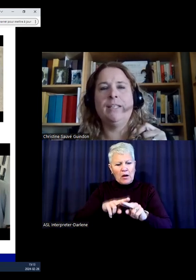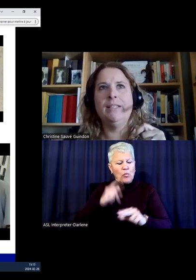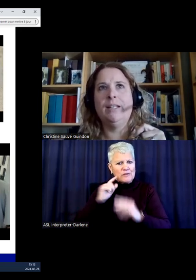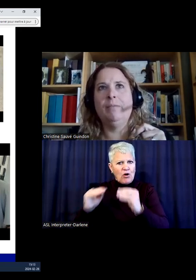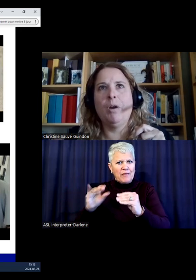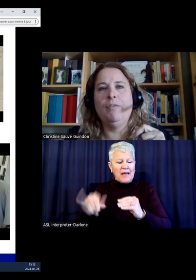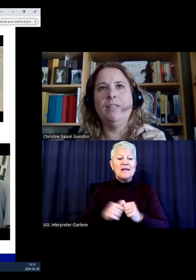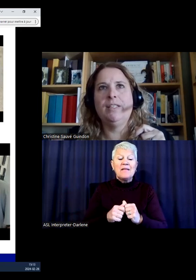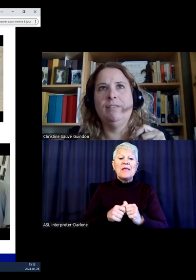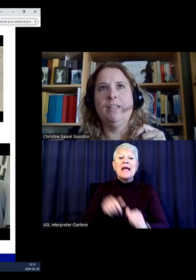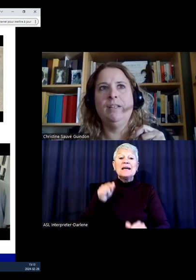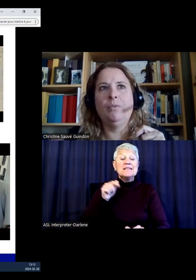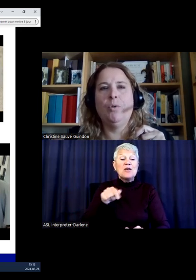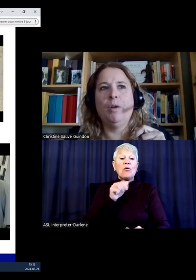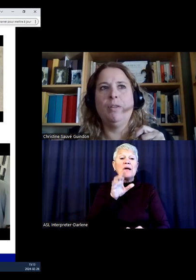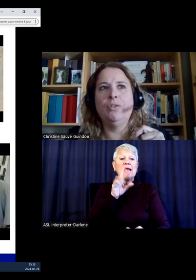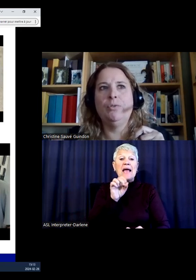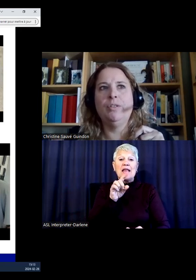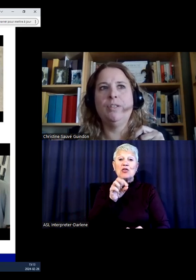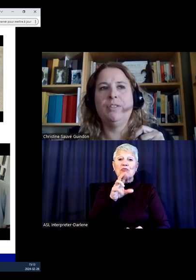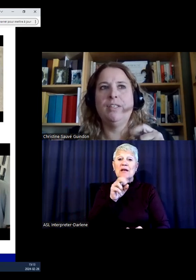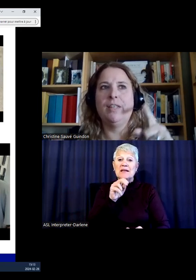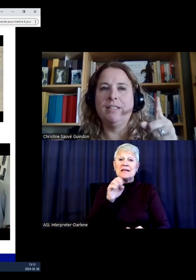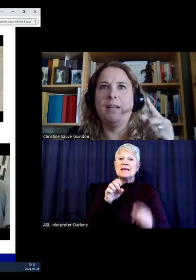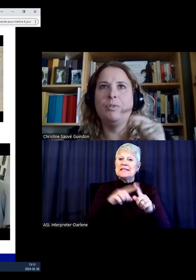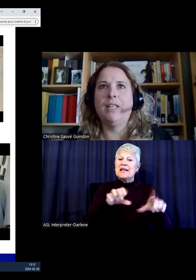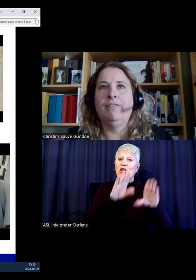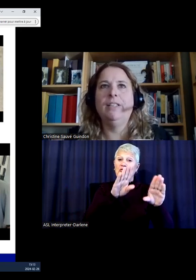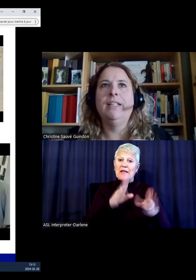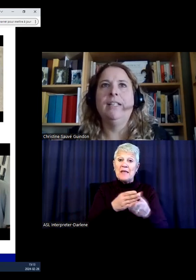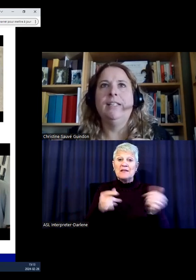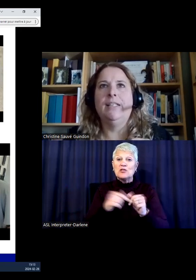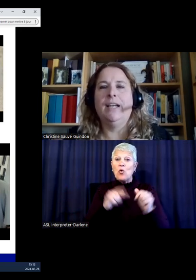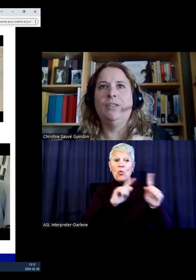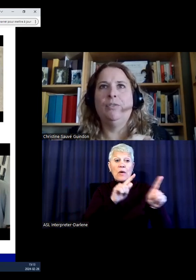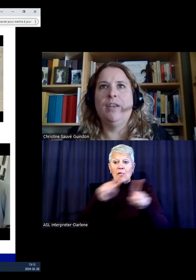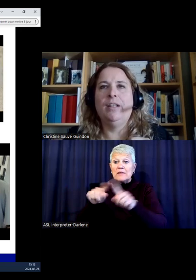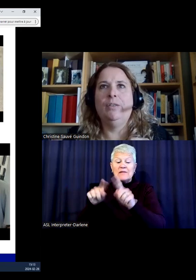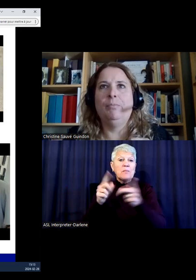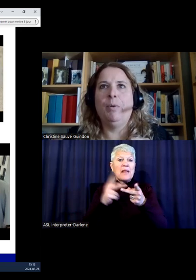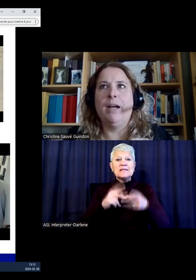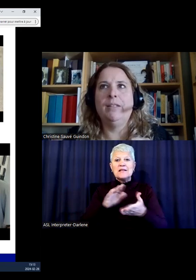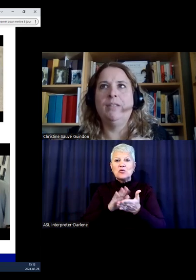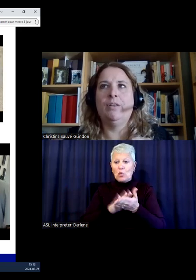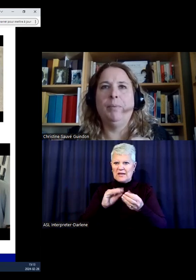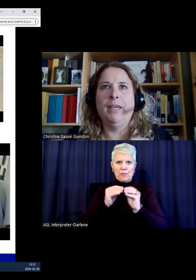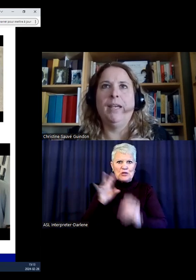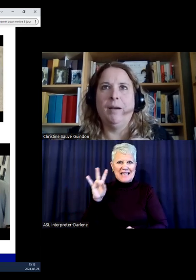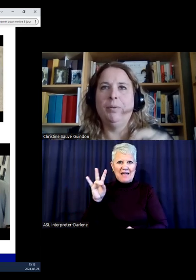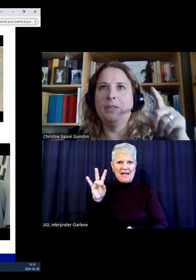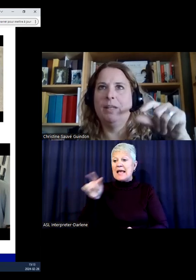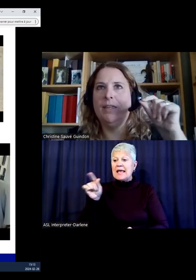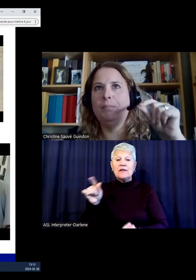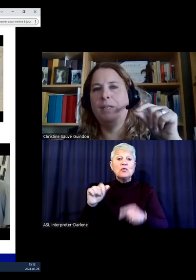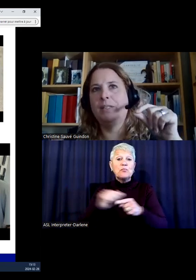So Catherine did a marvelous activity going around the school. Seriously, that's the number 7. He had to then practice picking